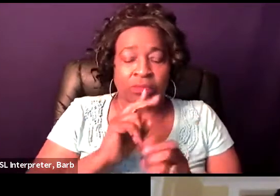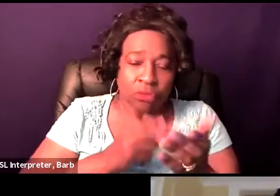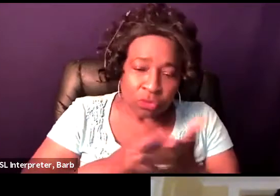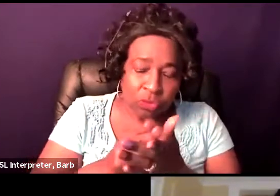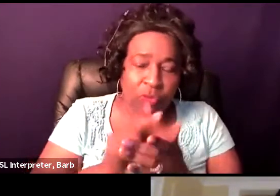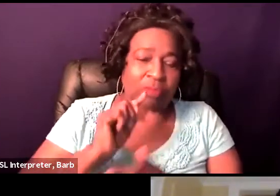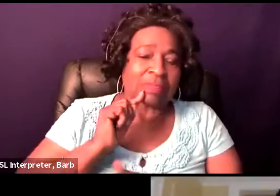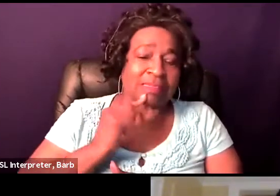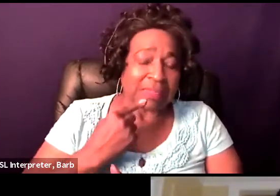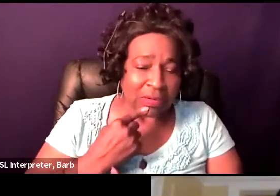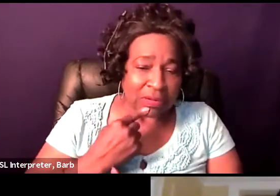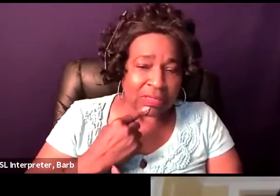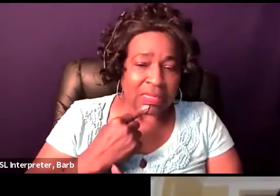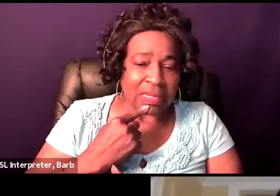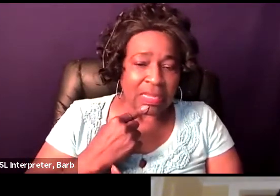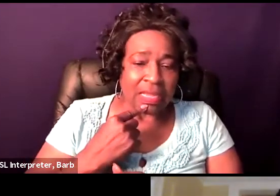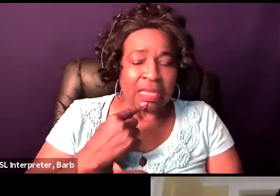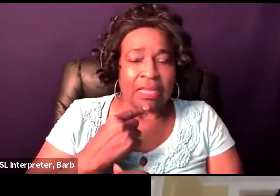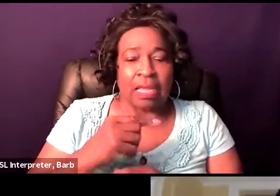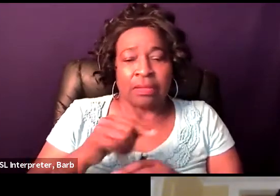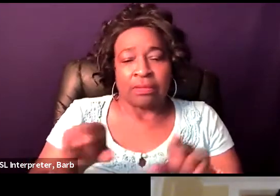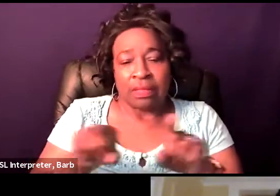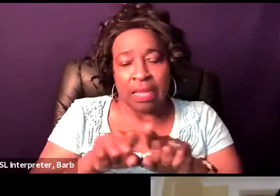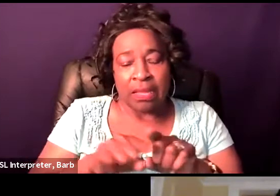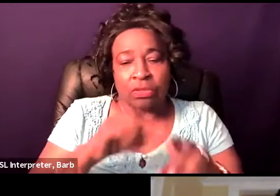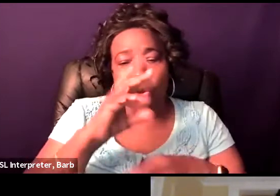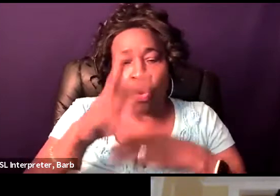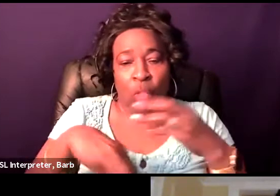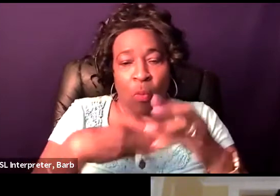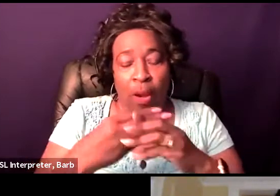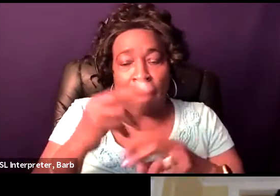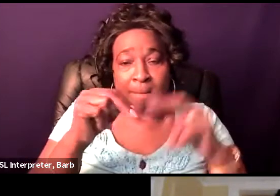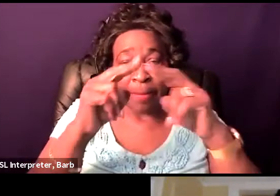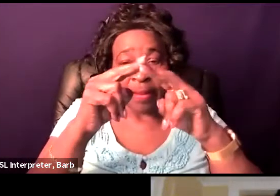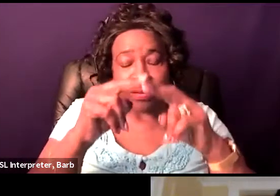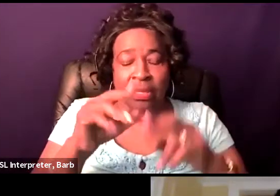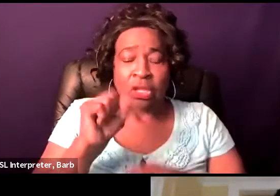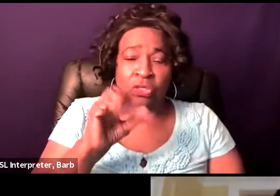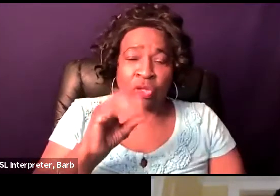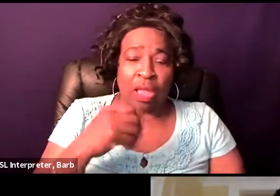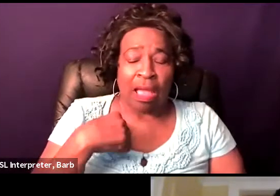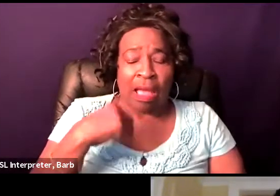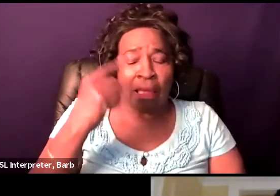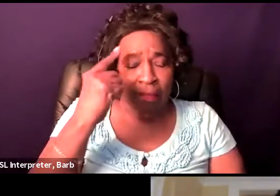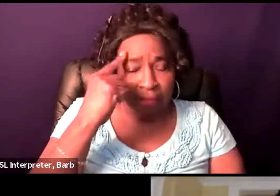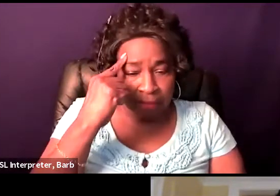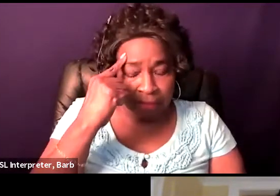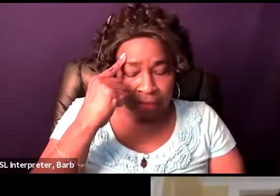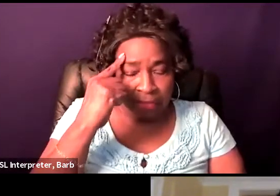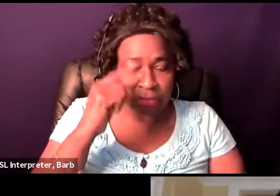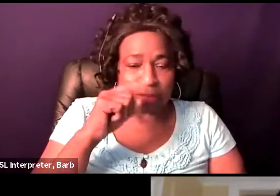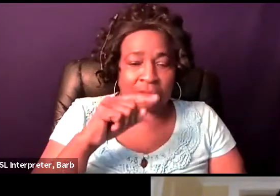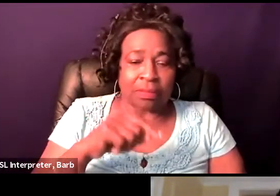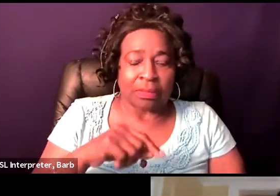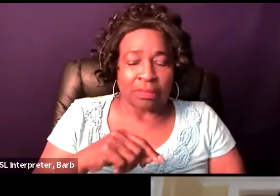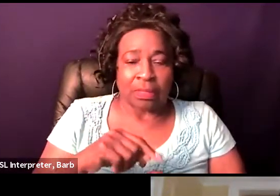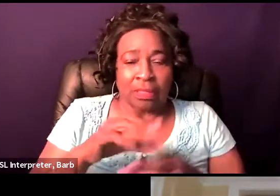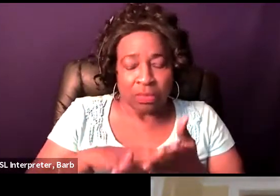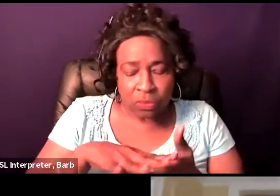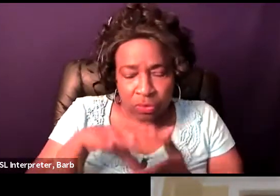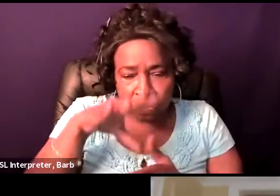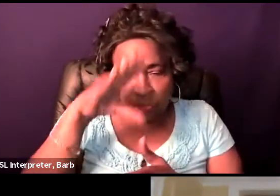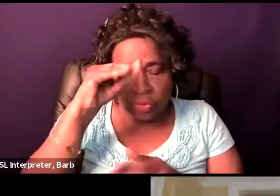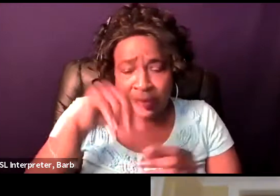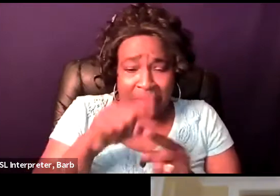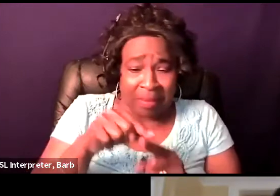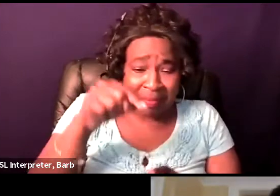of world building, right? And so we see in his life. And so similarly, I think it's instructive with that, the Stanford study that I